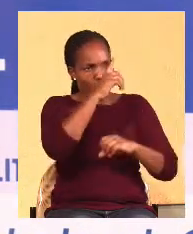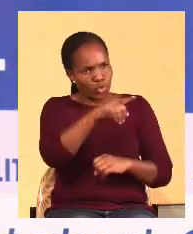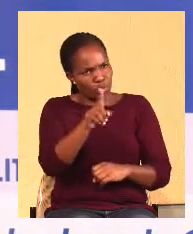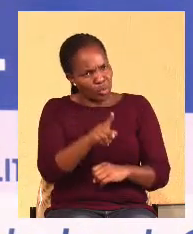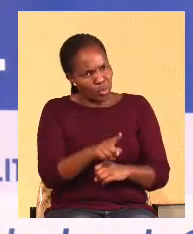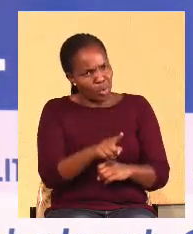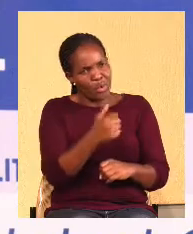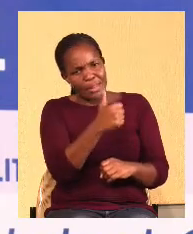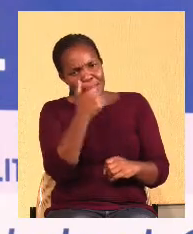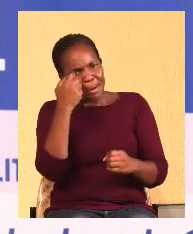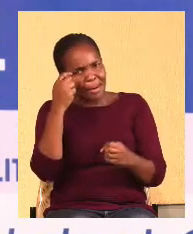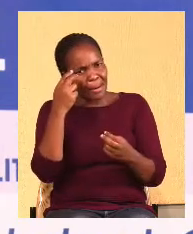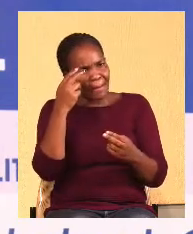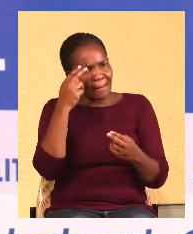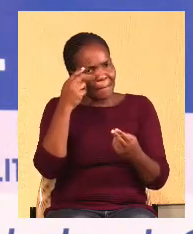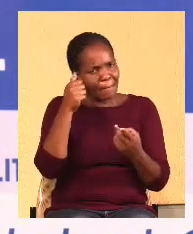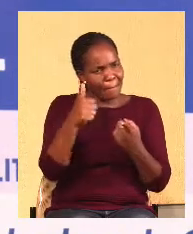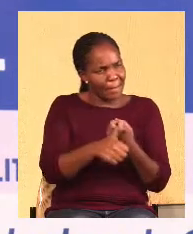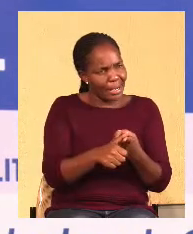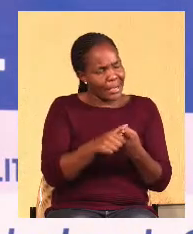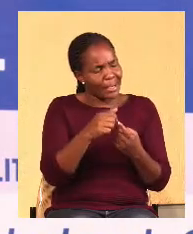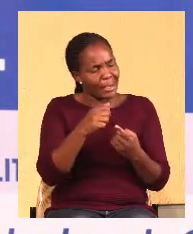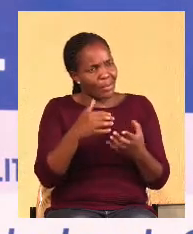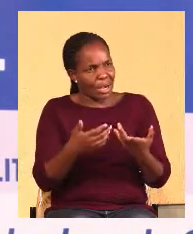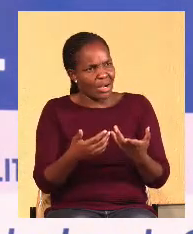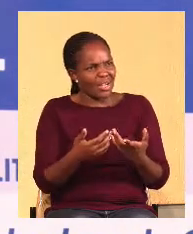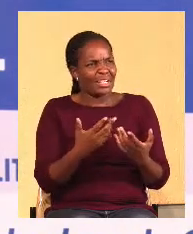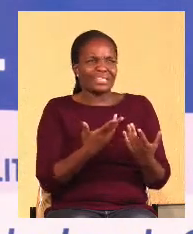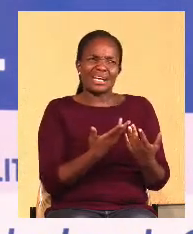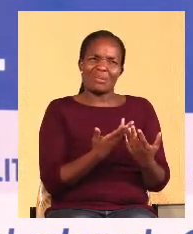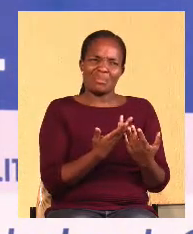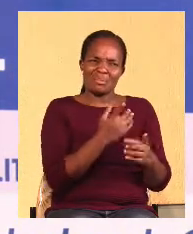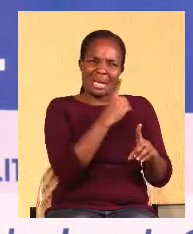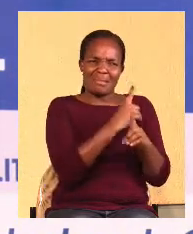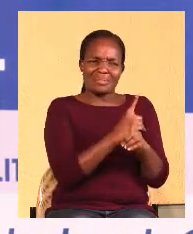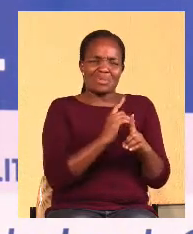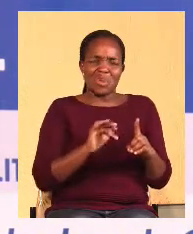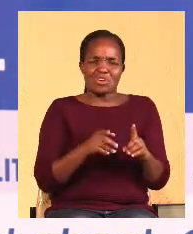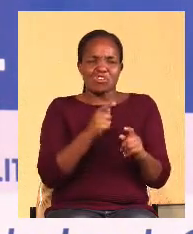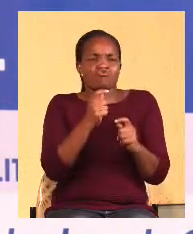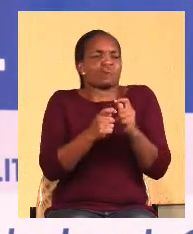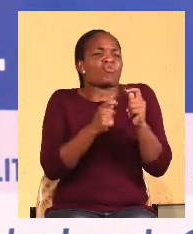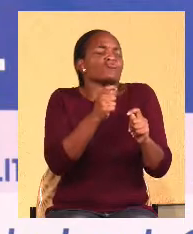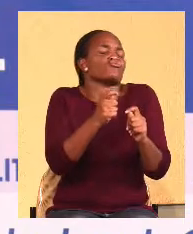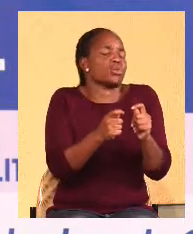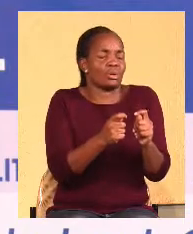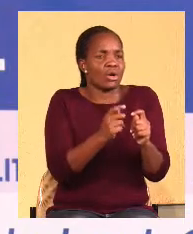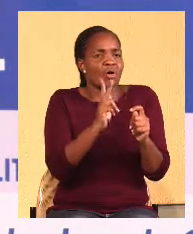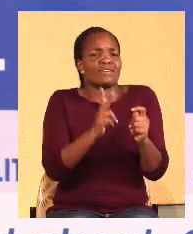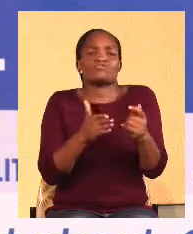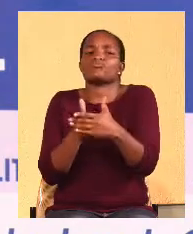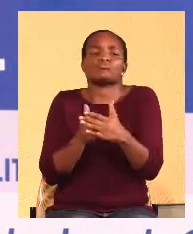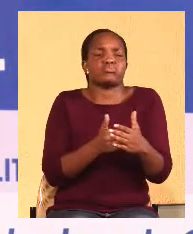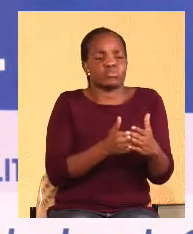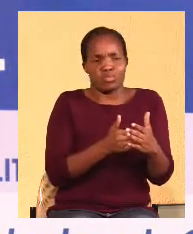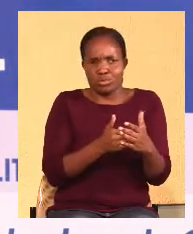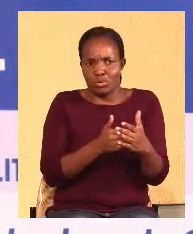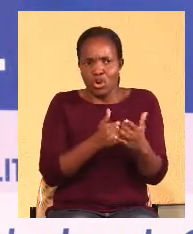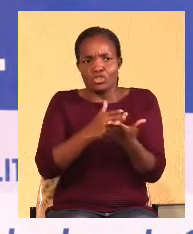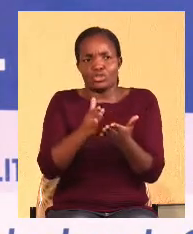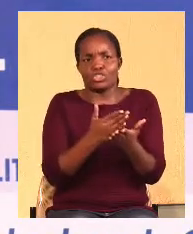more comfortable trying to restrict what people say rather than confident in fighting